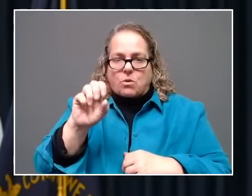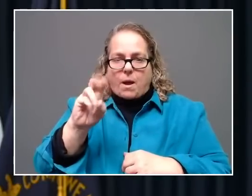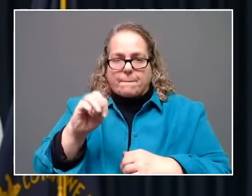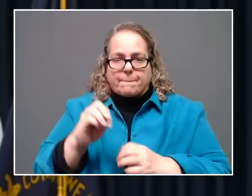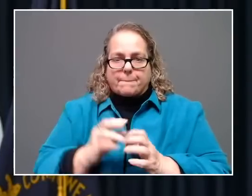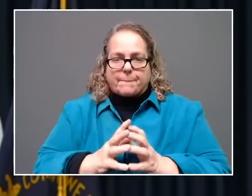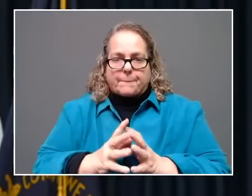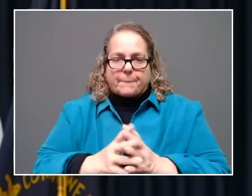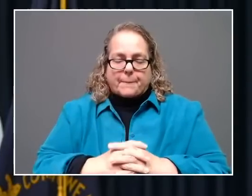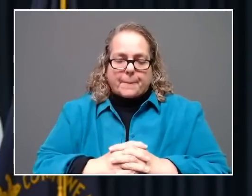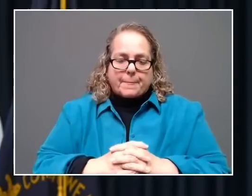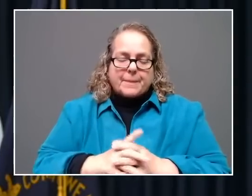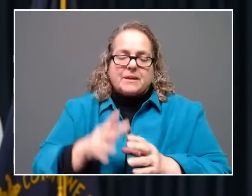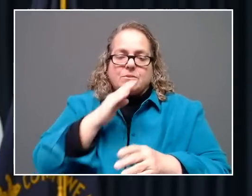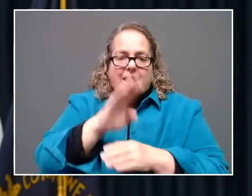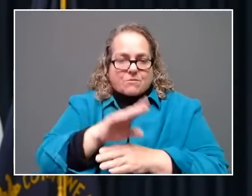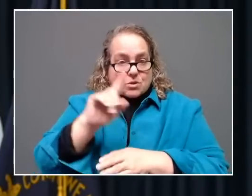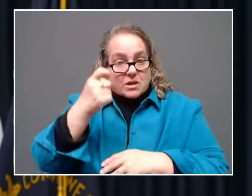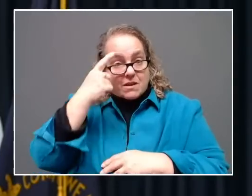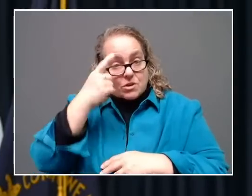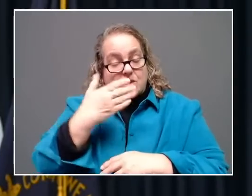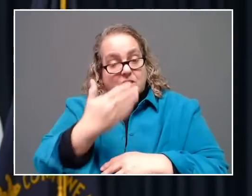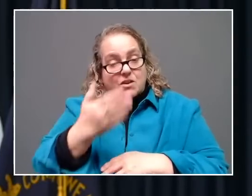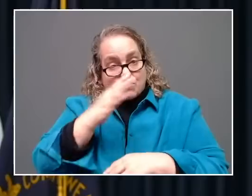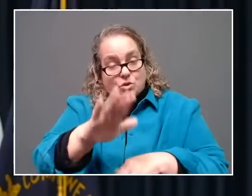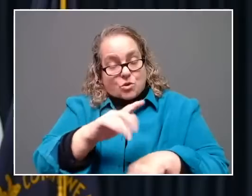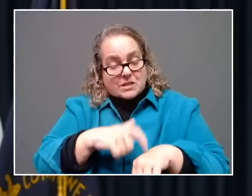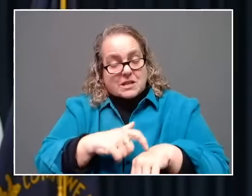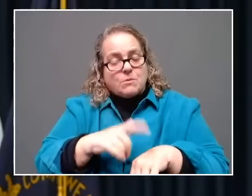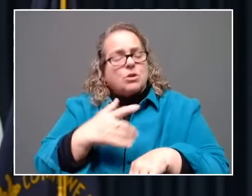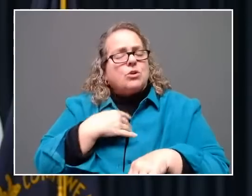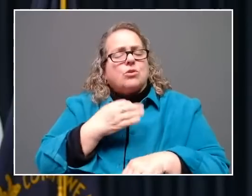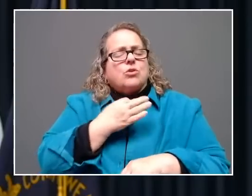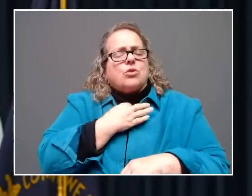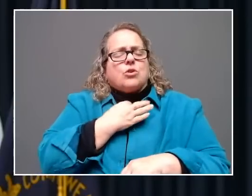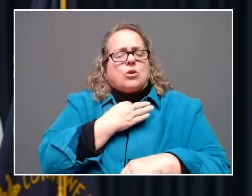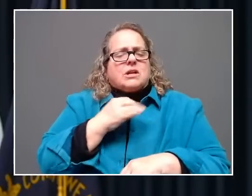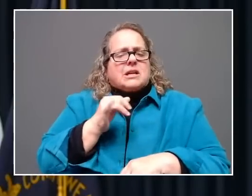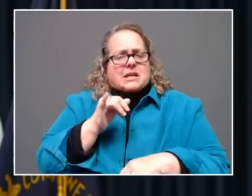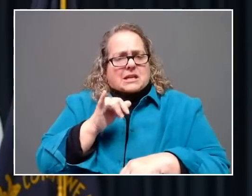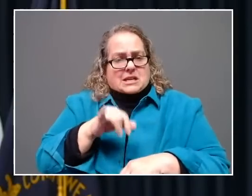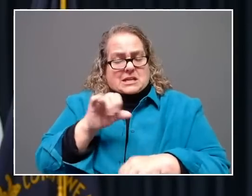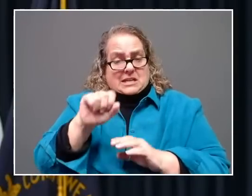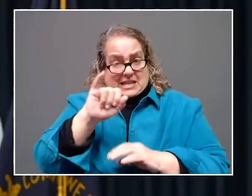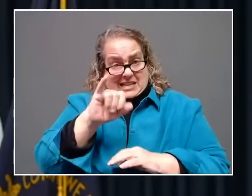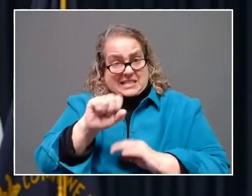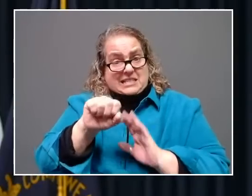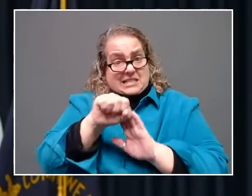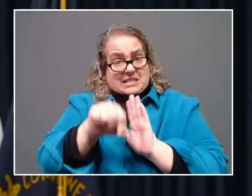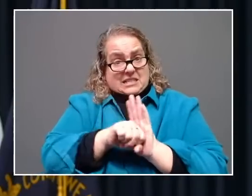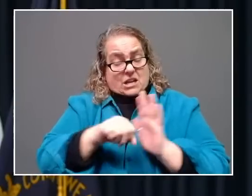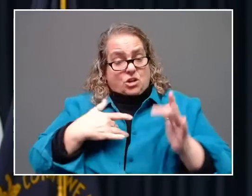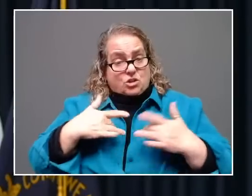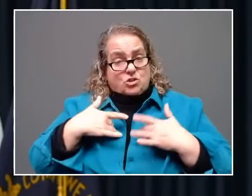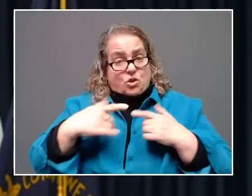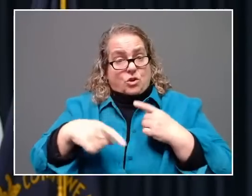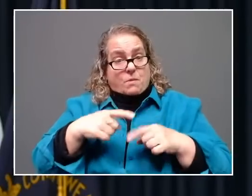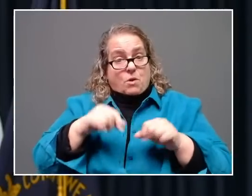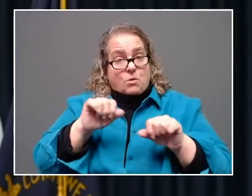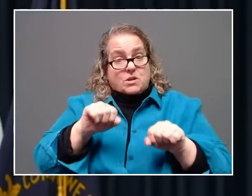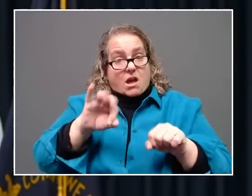Good afternoon, Governor. Thank you for your time. Just curious, is the state at all concerned about the potential for another surge of